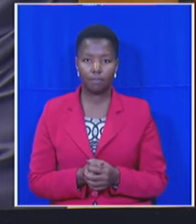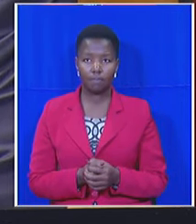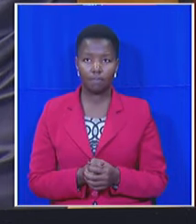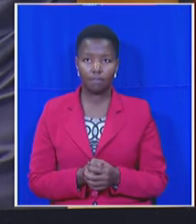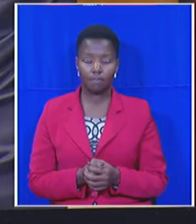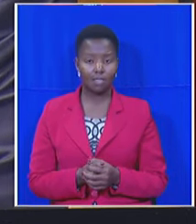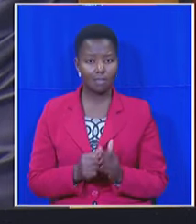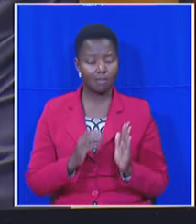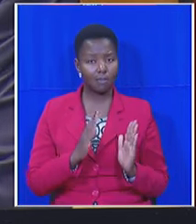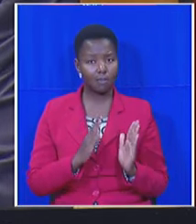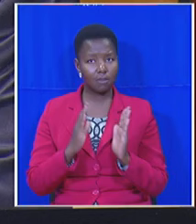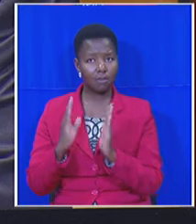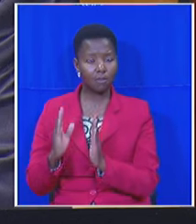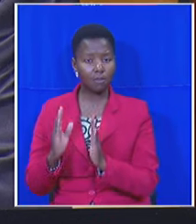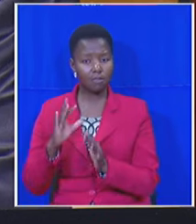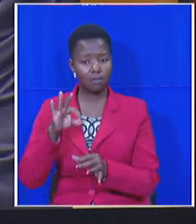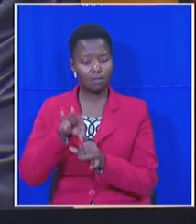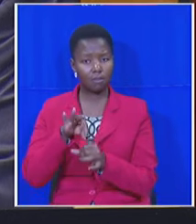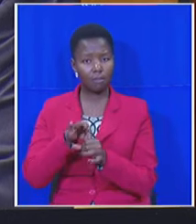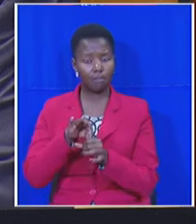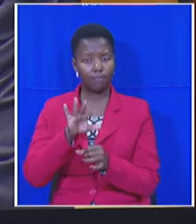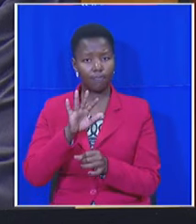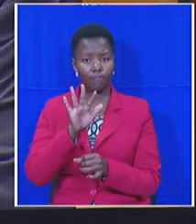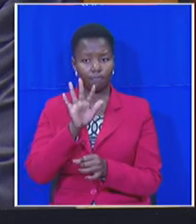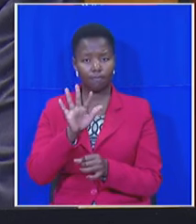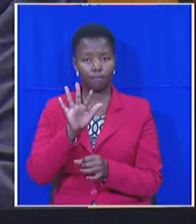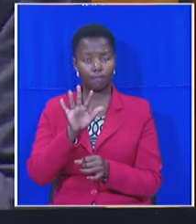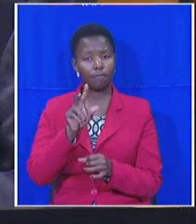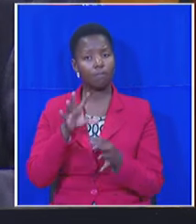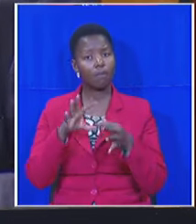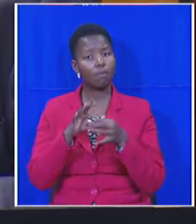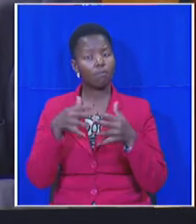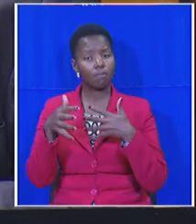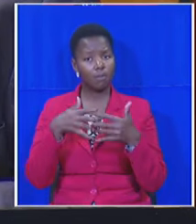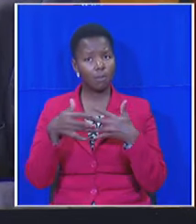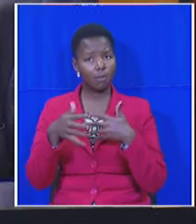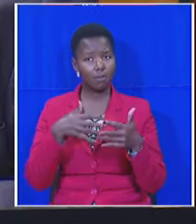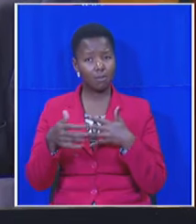I now put vote number 5, Home Affairs. Are there any objections?